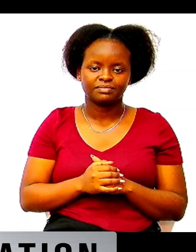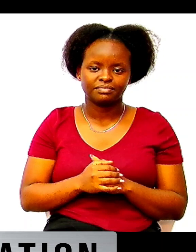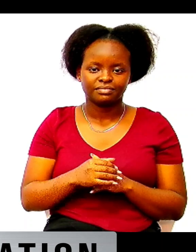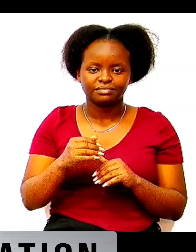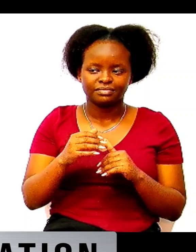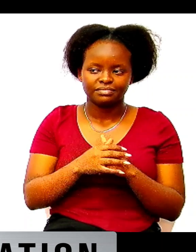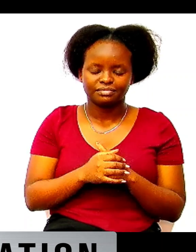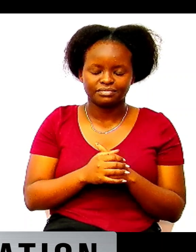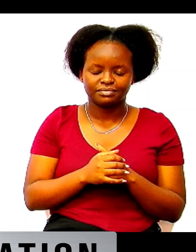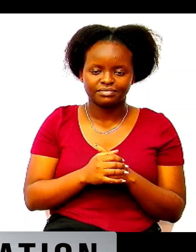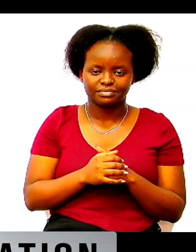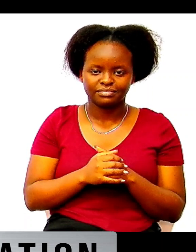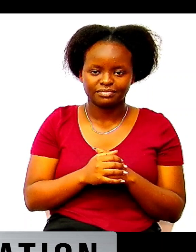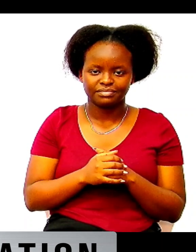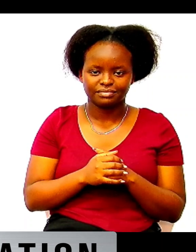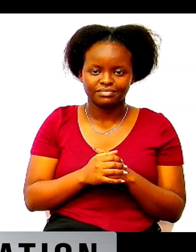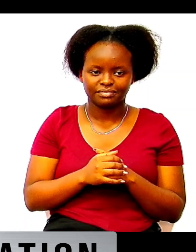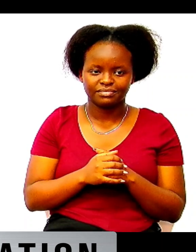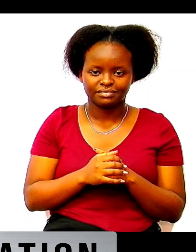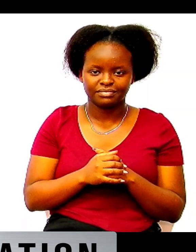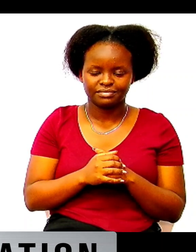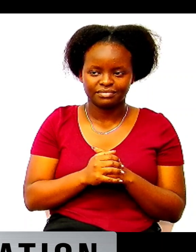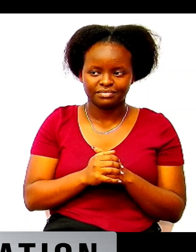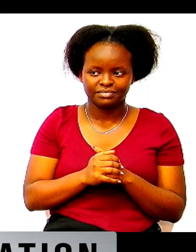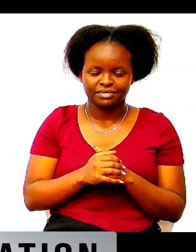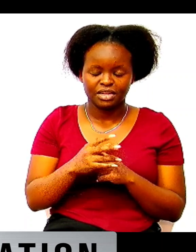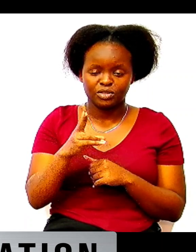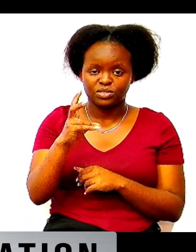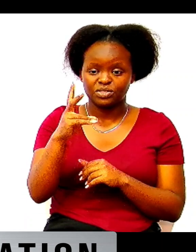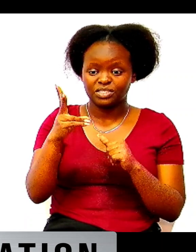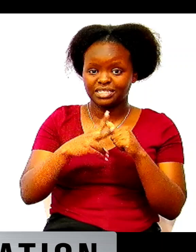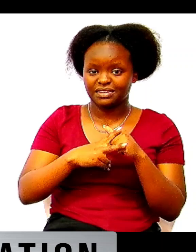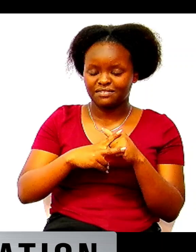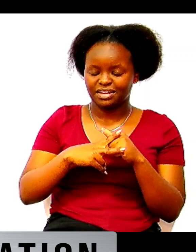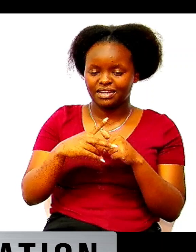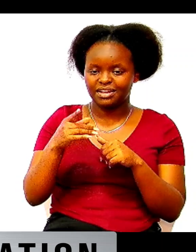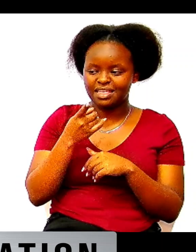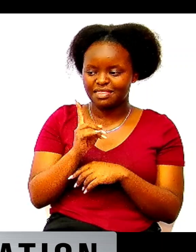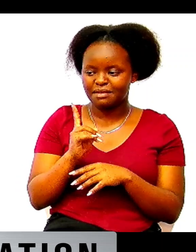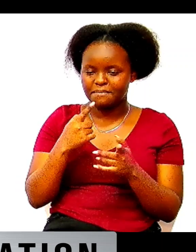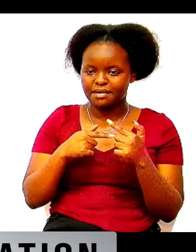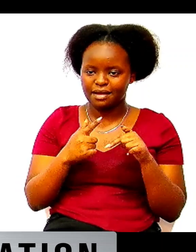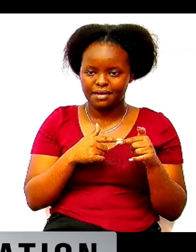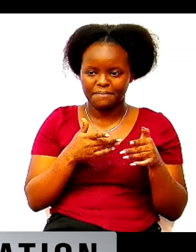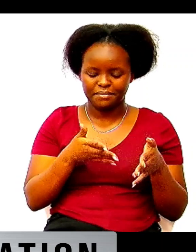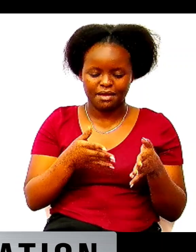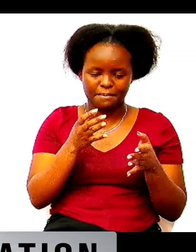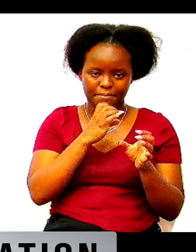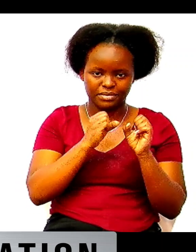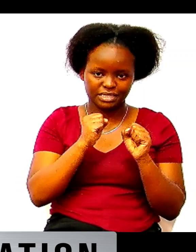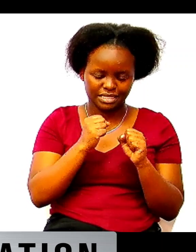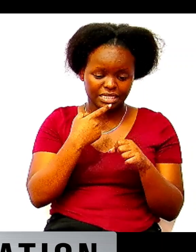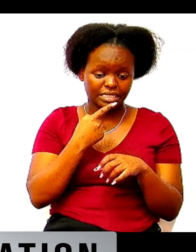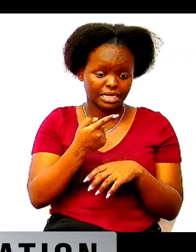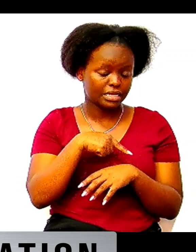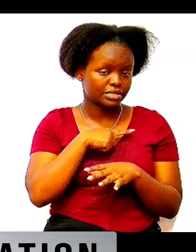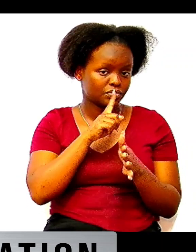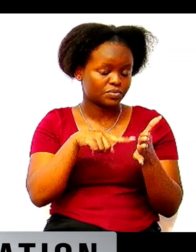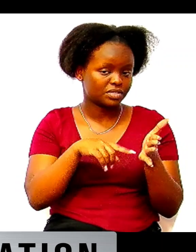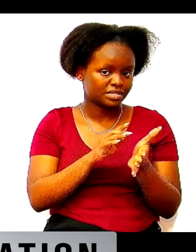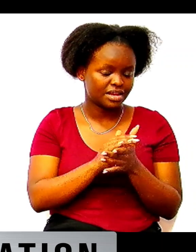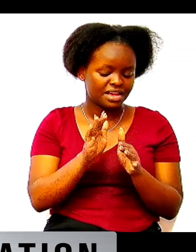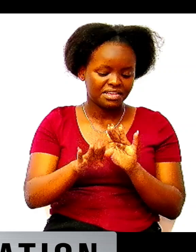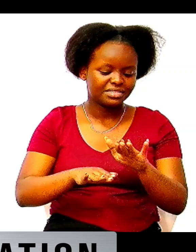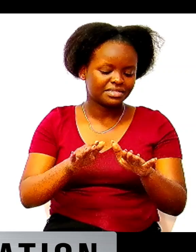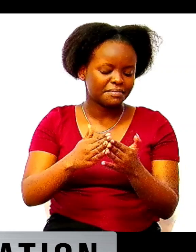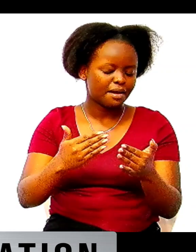was problems in Kenya in 2007, it is them who came to rescue us. That tells us they're a step away in